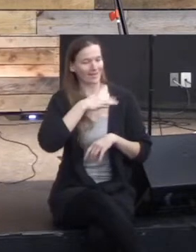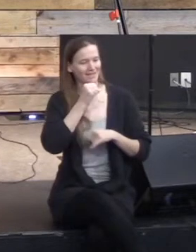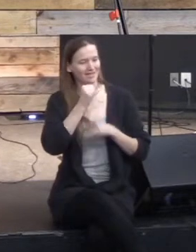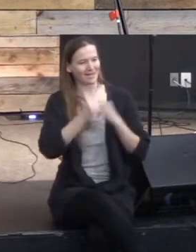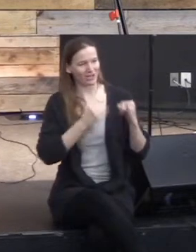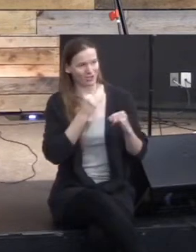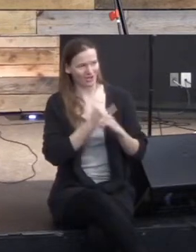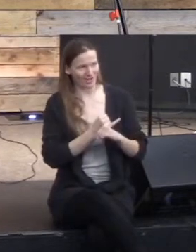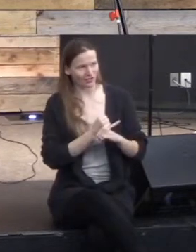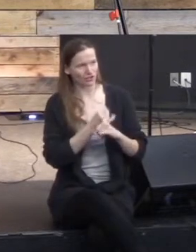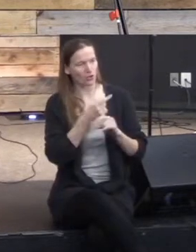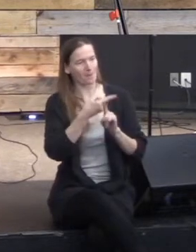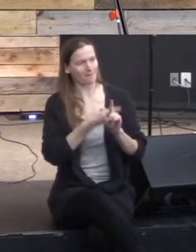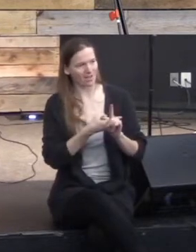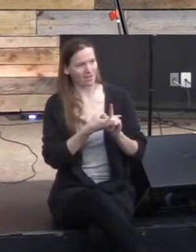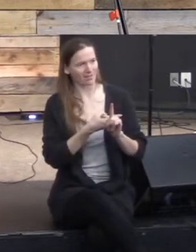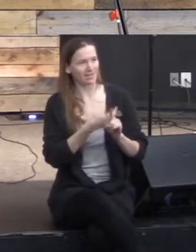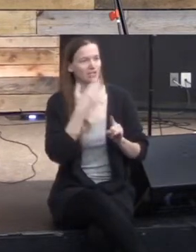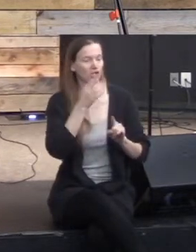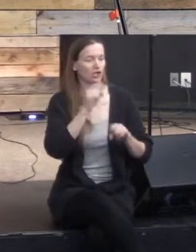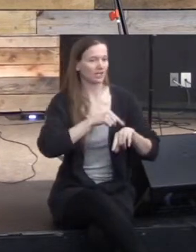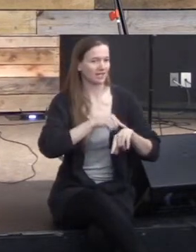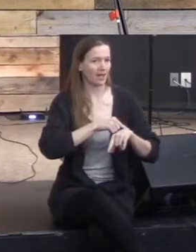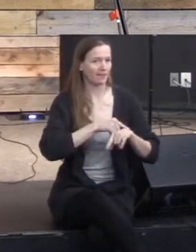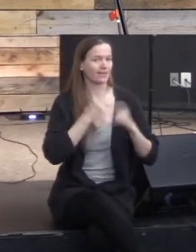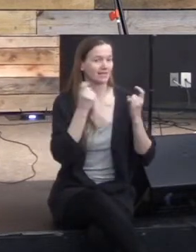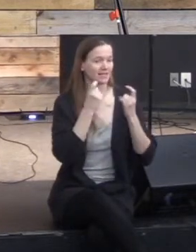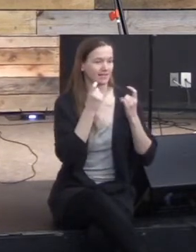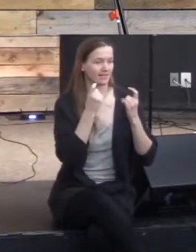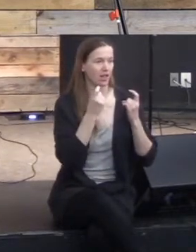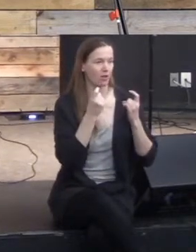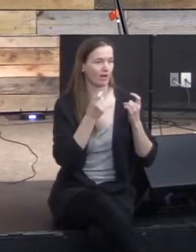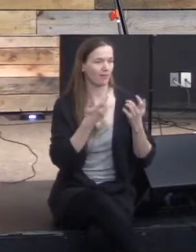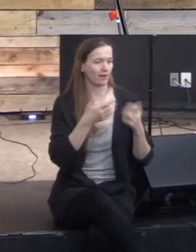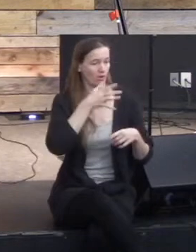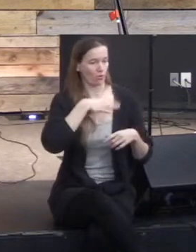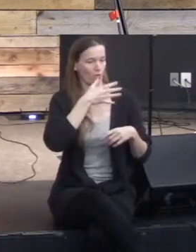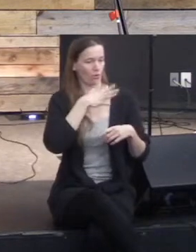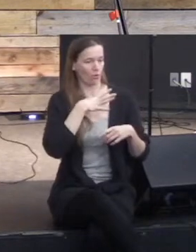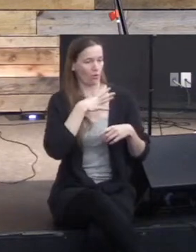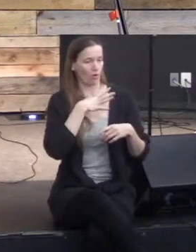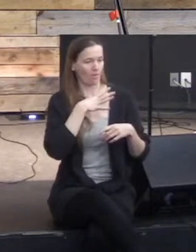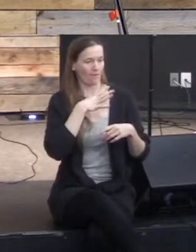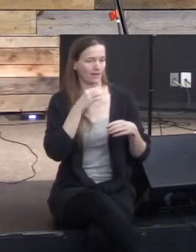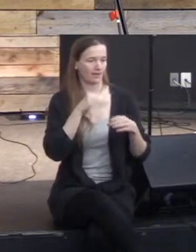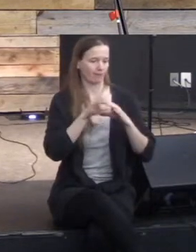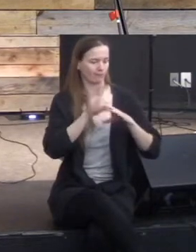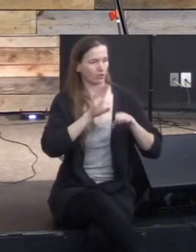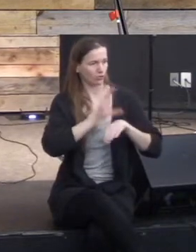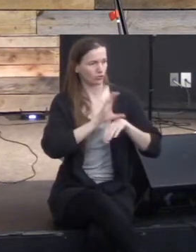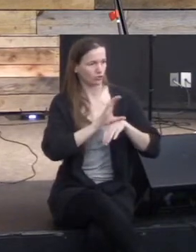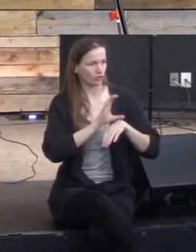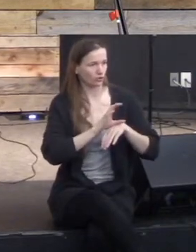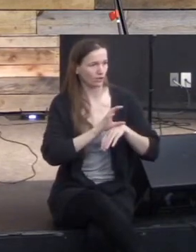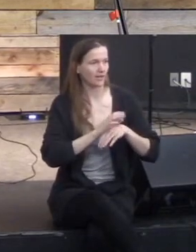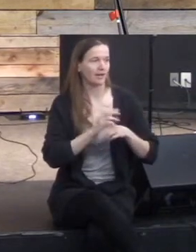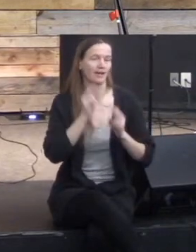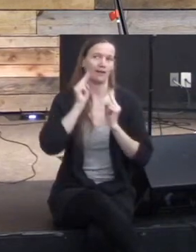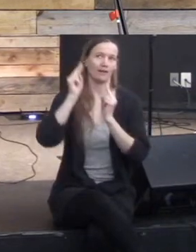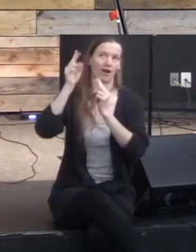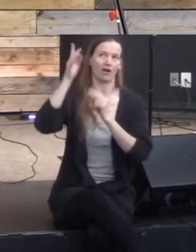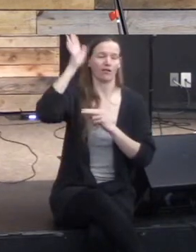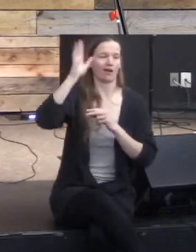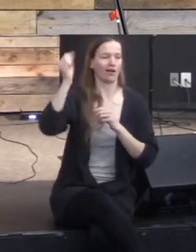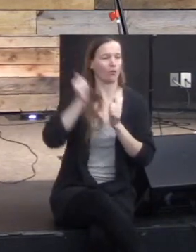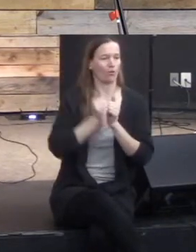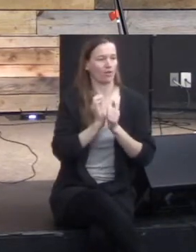to celebrate being a woman in Christ and to honor him with our hearts and with our actions. So